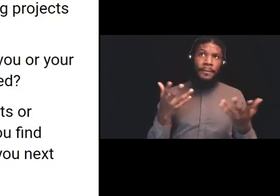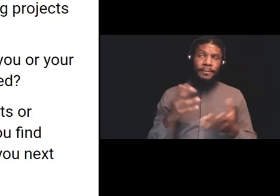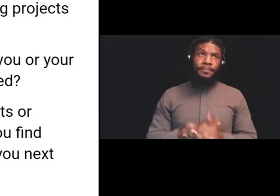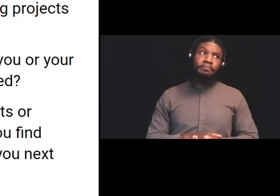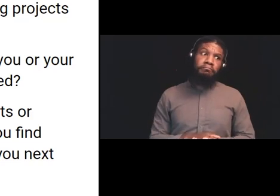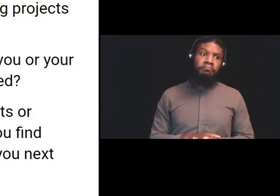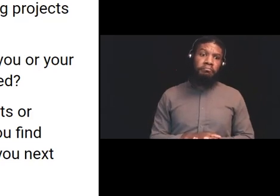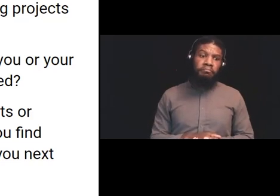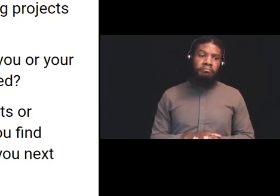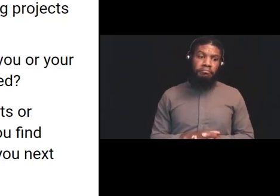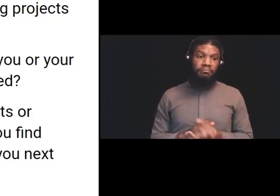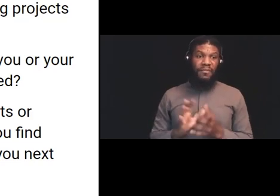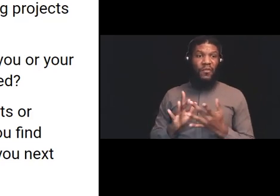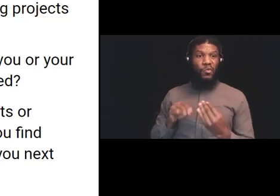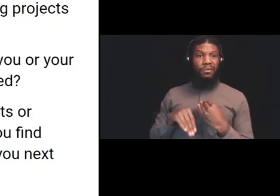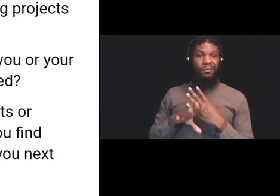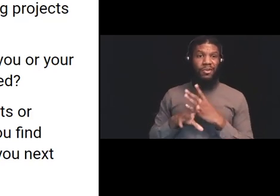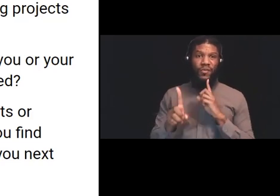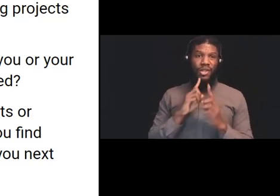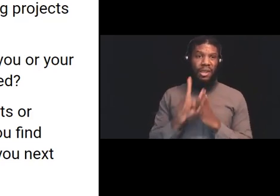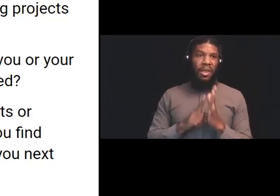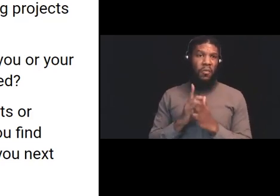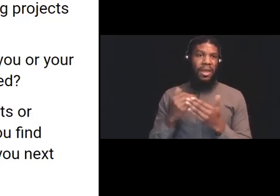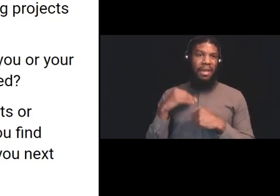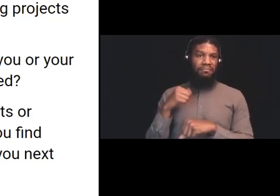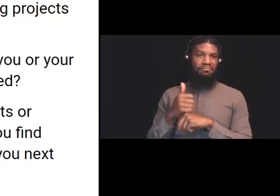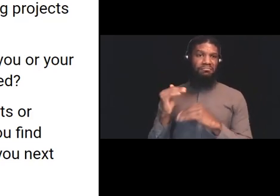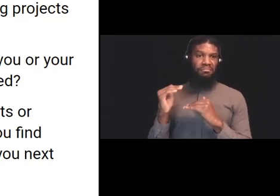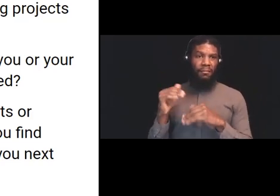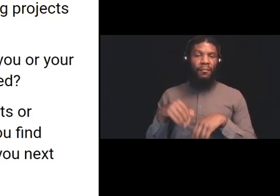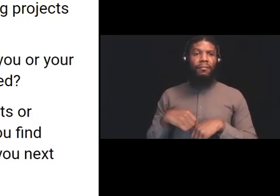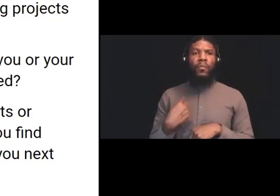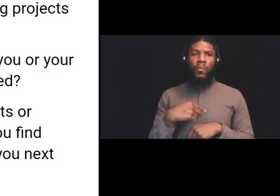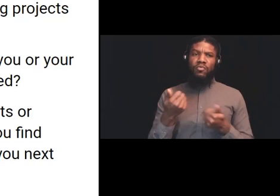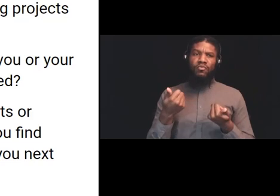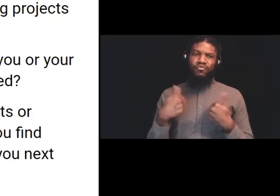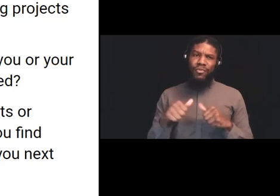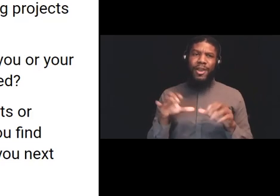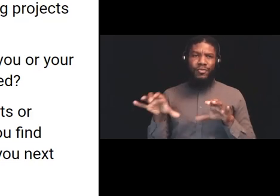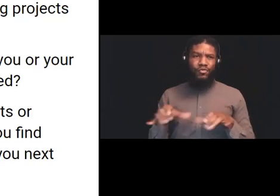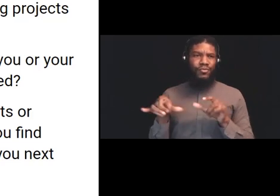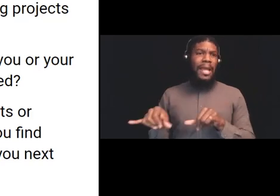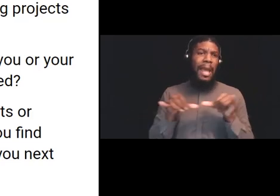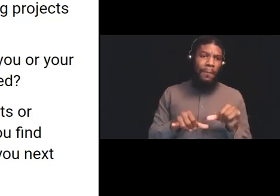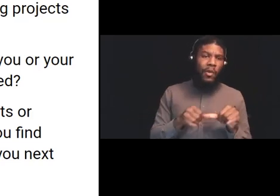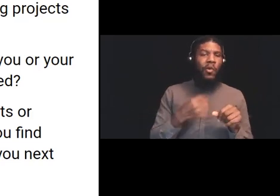even in our virtual conversation hours, we've tried to do similar things where we're kind of addressing particular